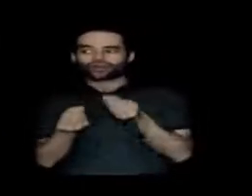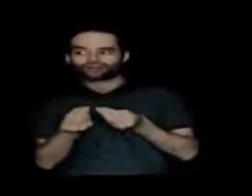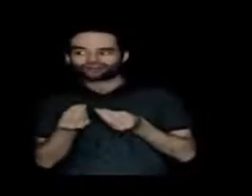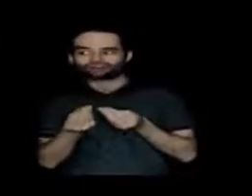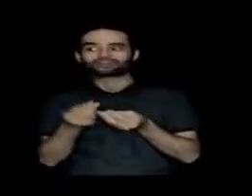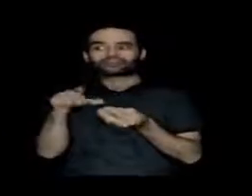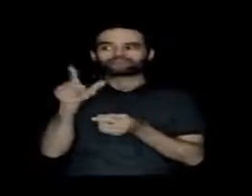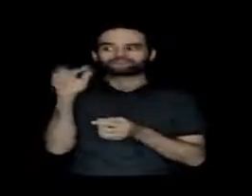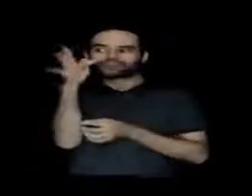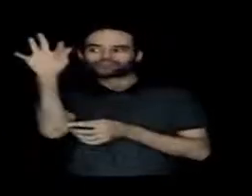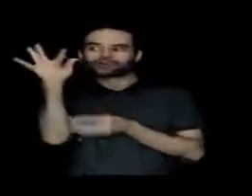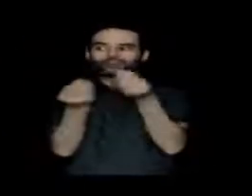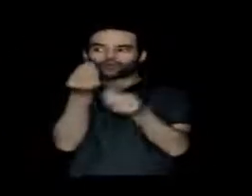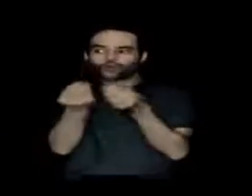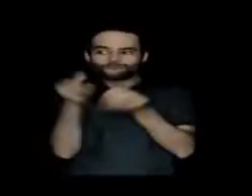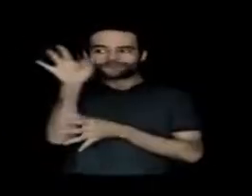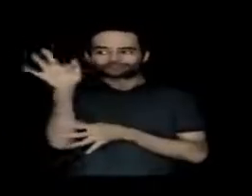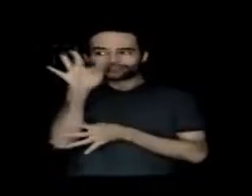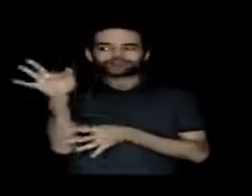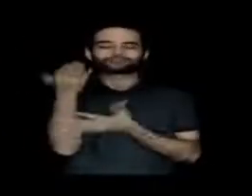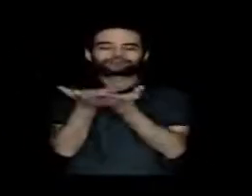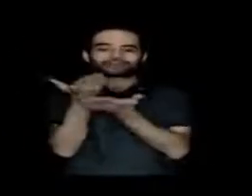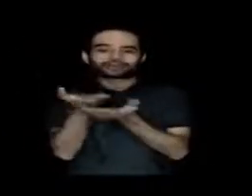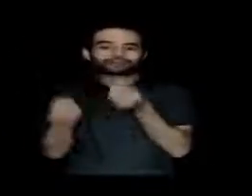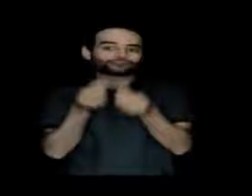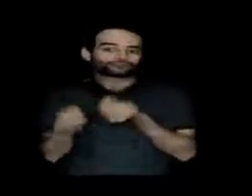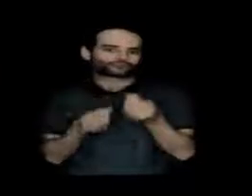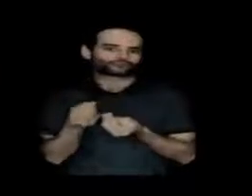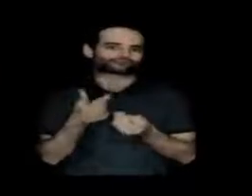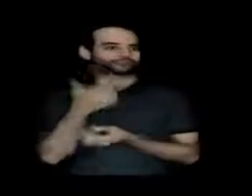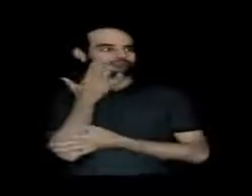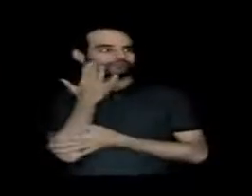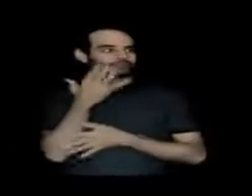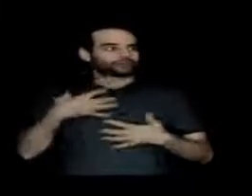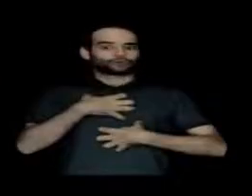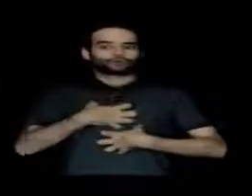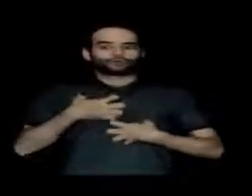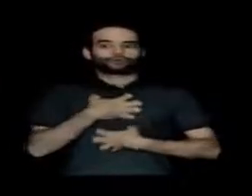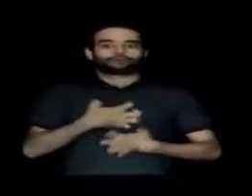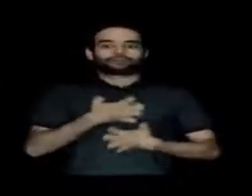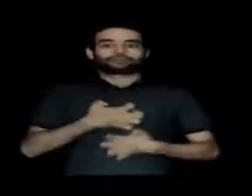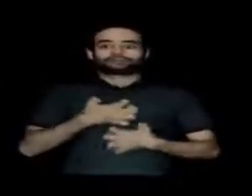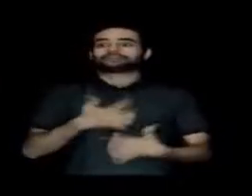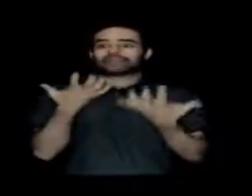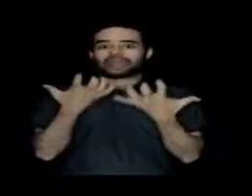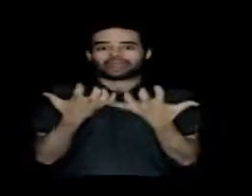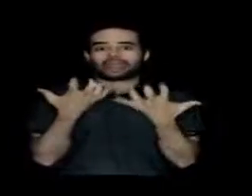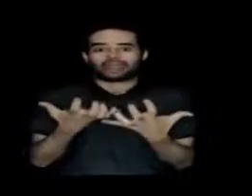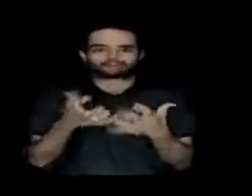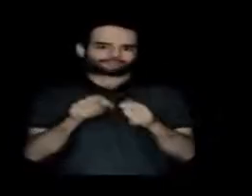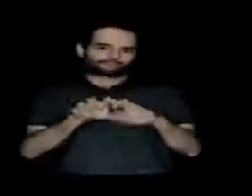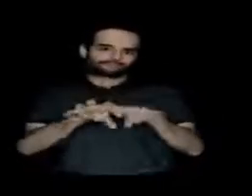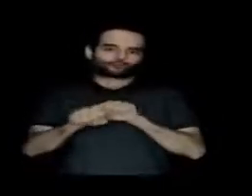Not here. Here you needed to bring something to the hand, put something concrete in the hand.